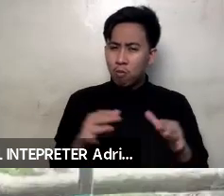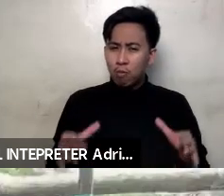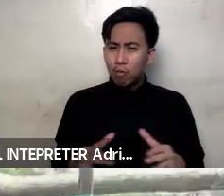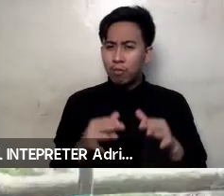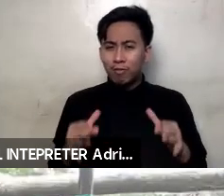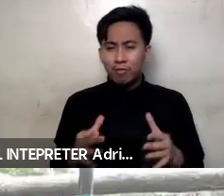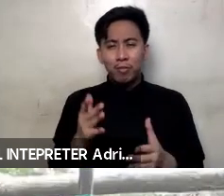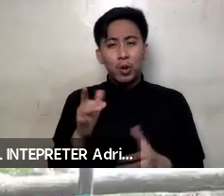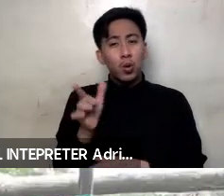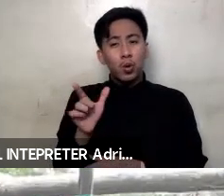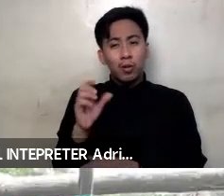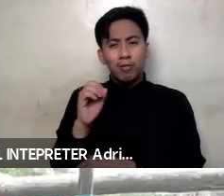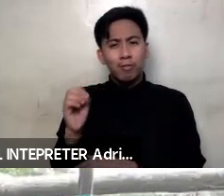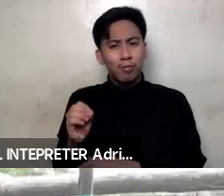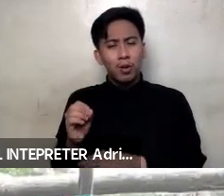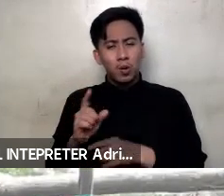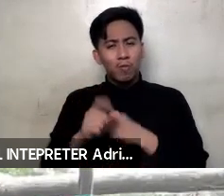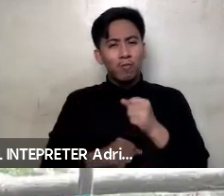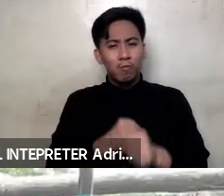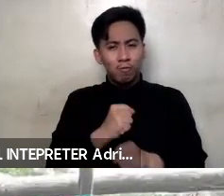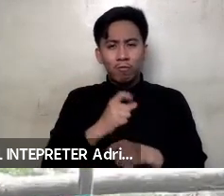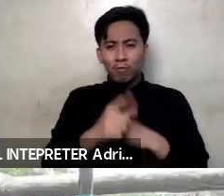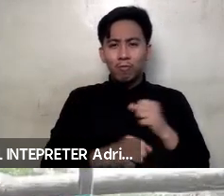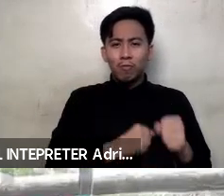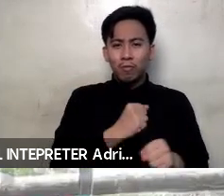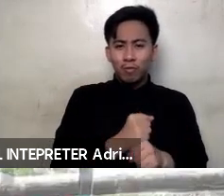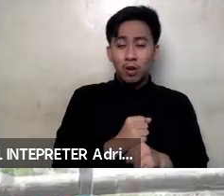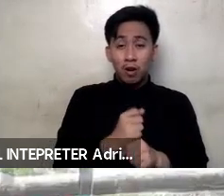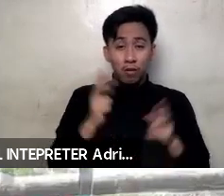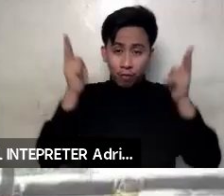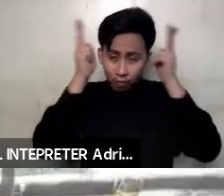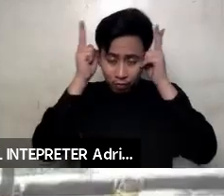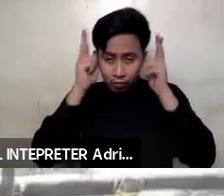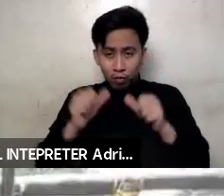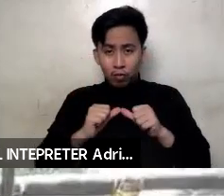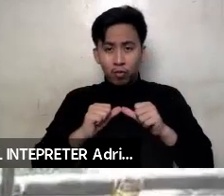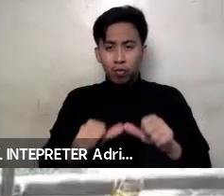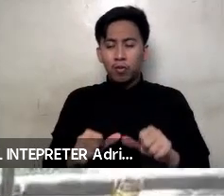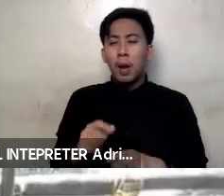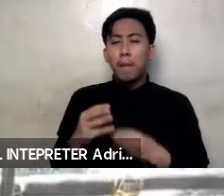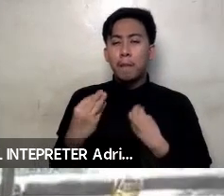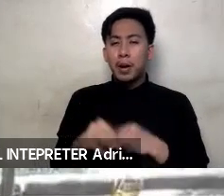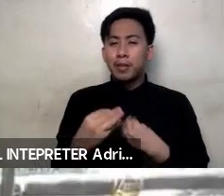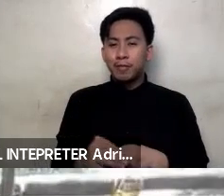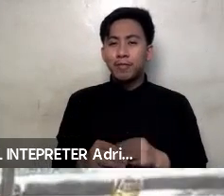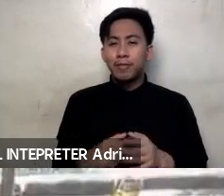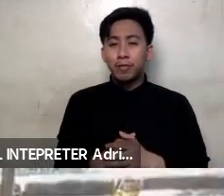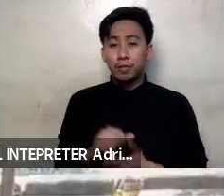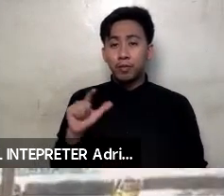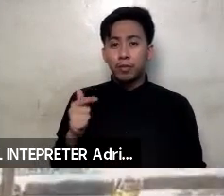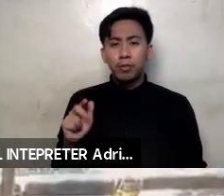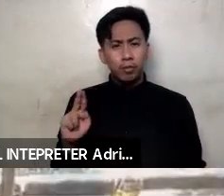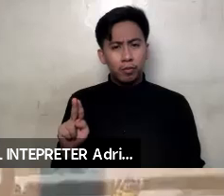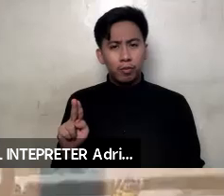to 20% annually and a steady supply of vegetable in the local market. The LGU